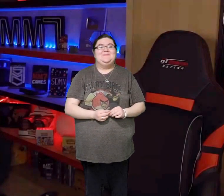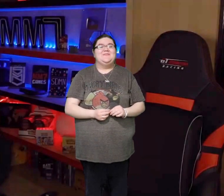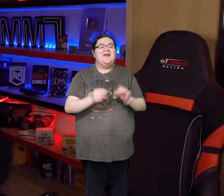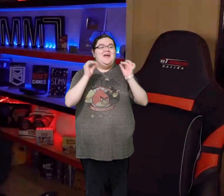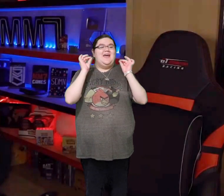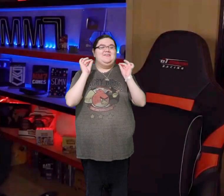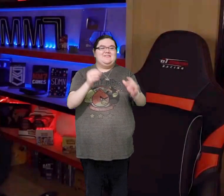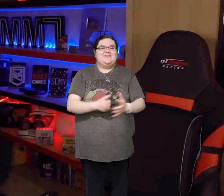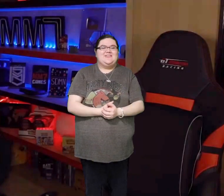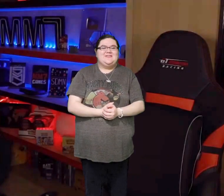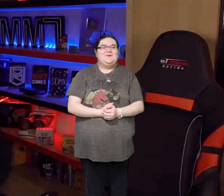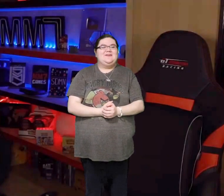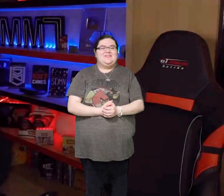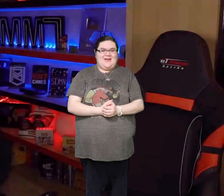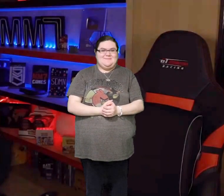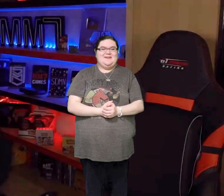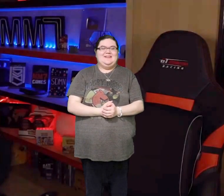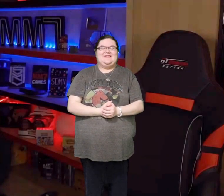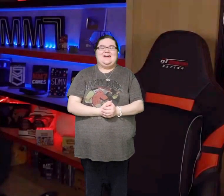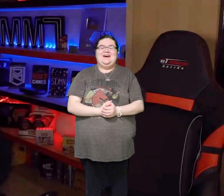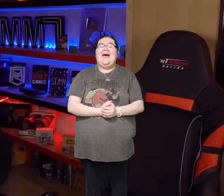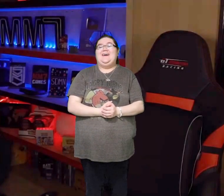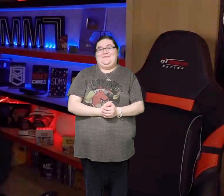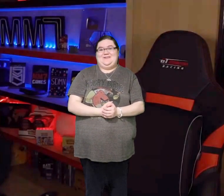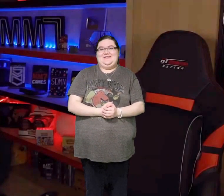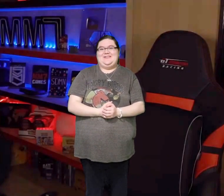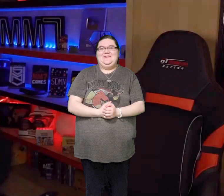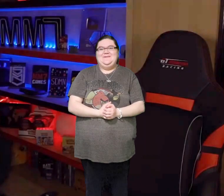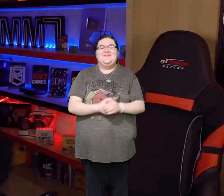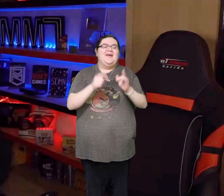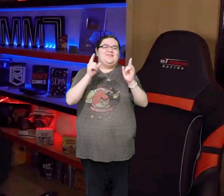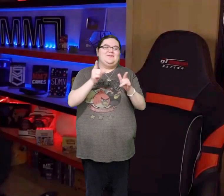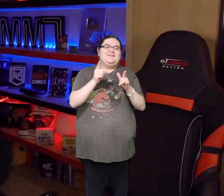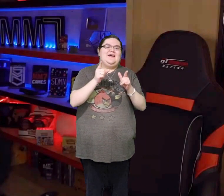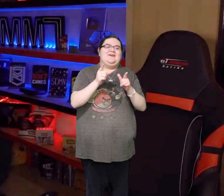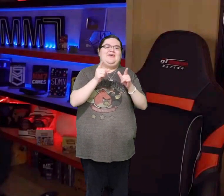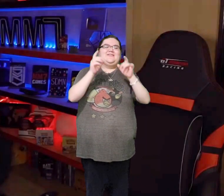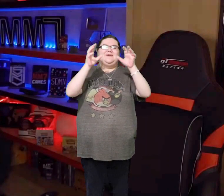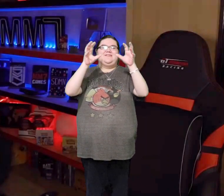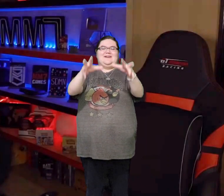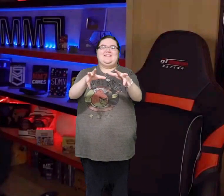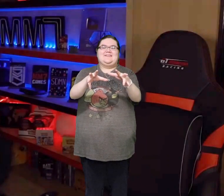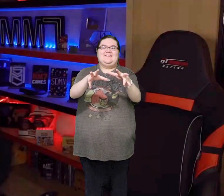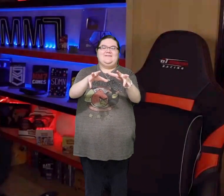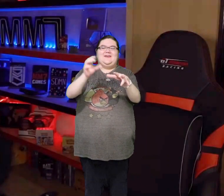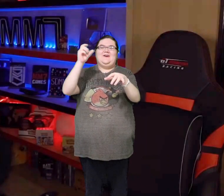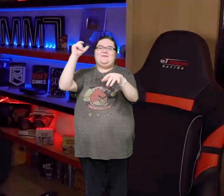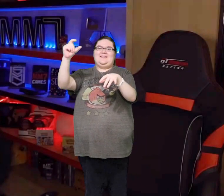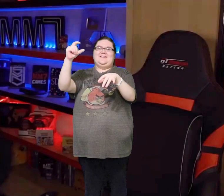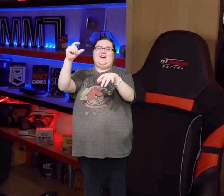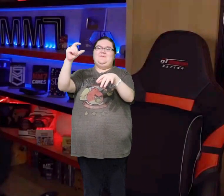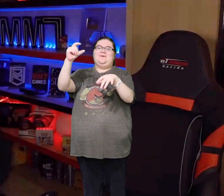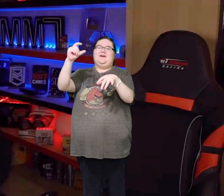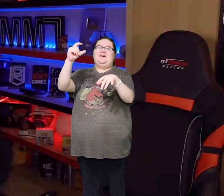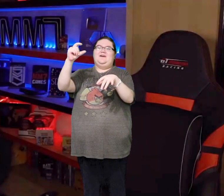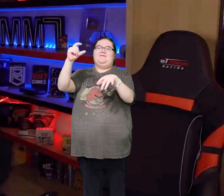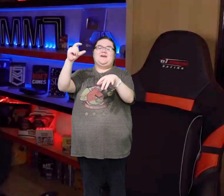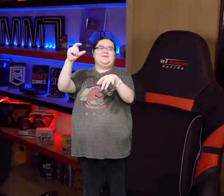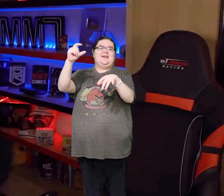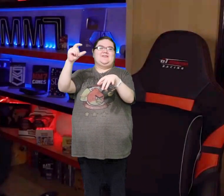ago, and it was the weirdest Japanese adverts. The reason I know that is because when I clicked on this video, the